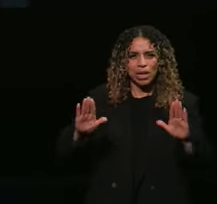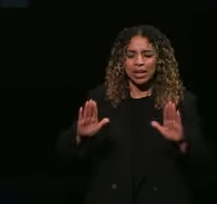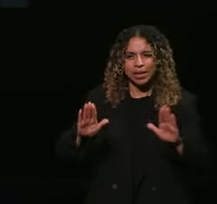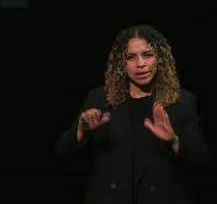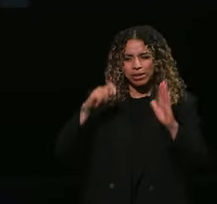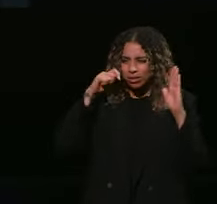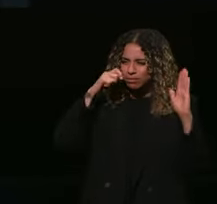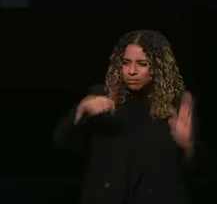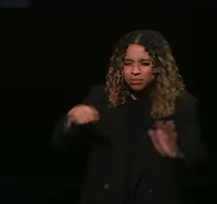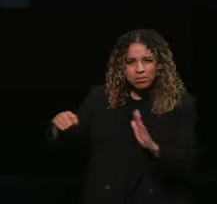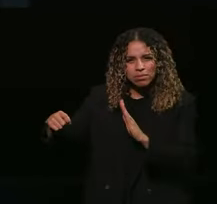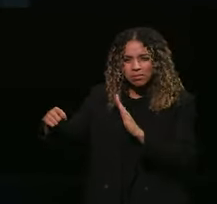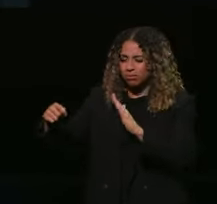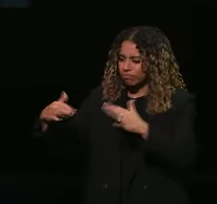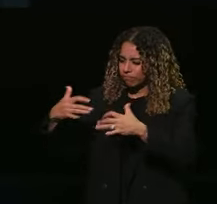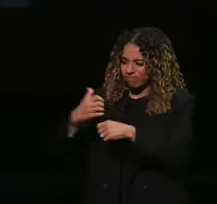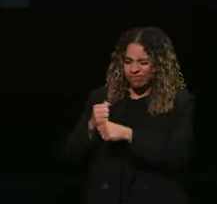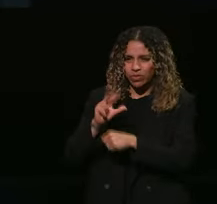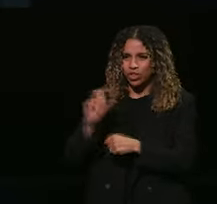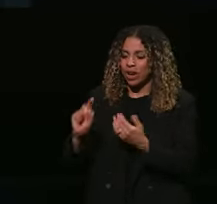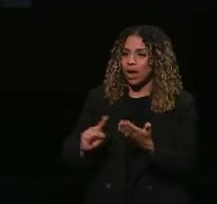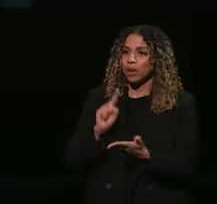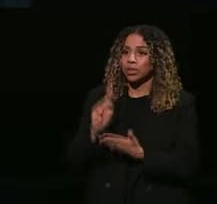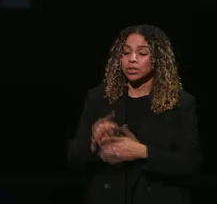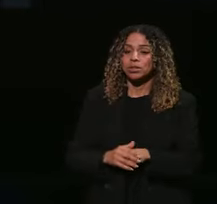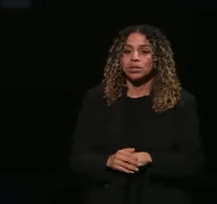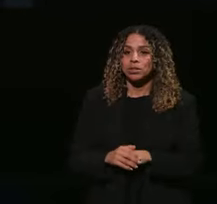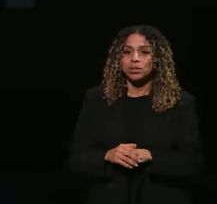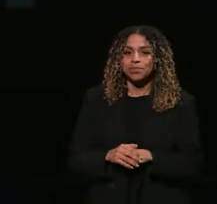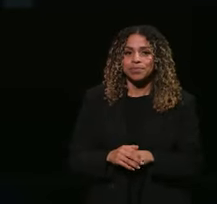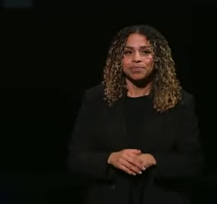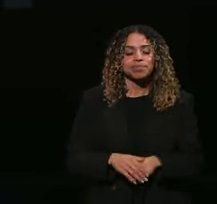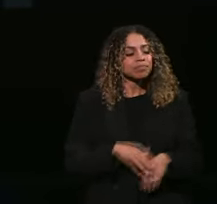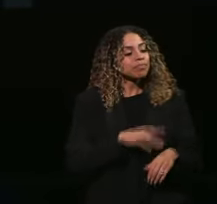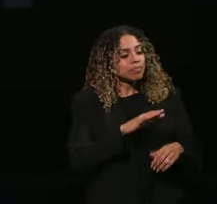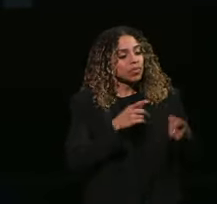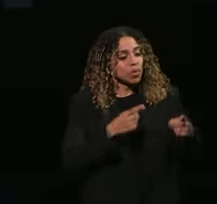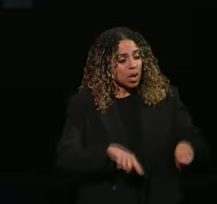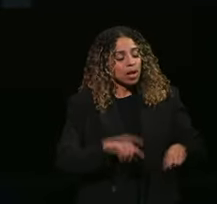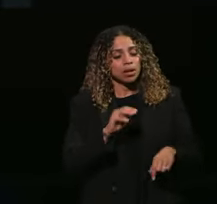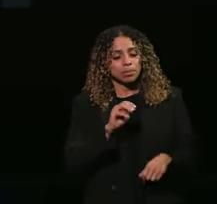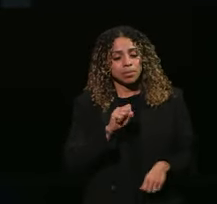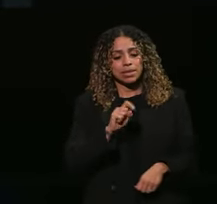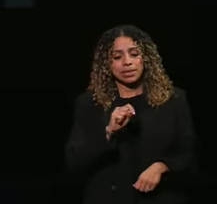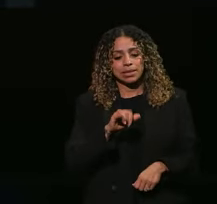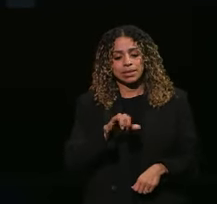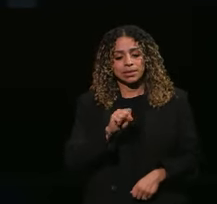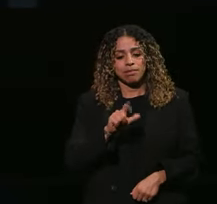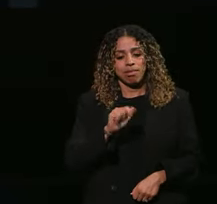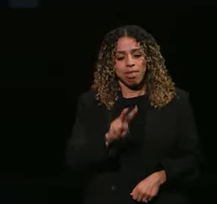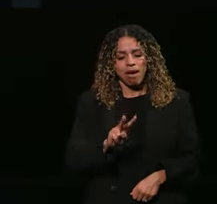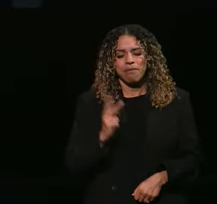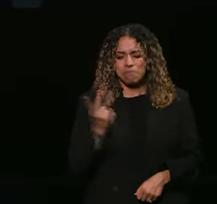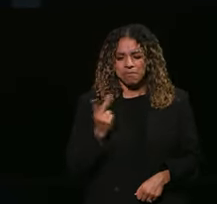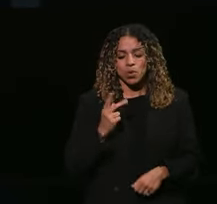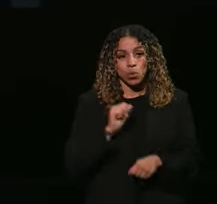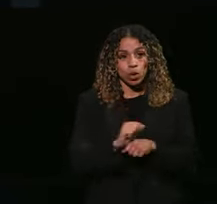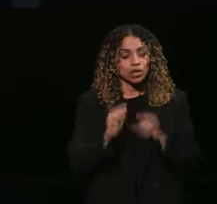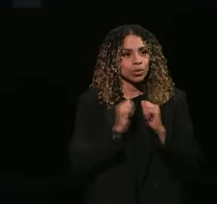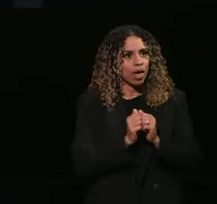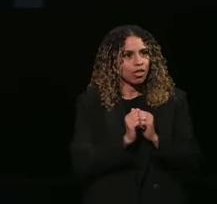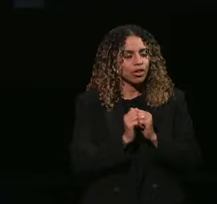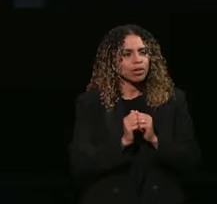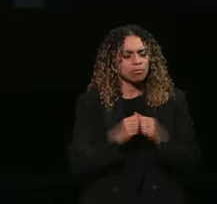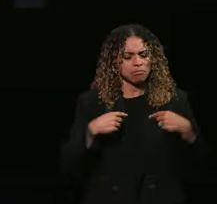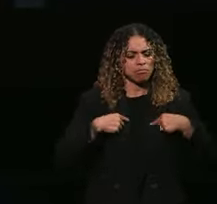we, when Mstislav and I started working together, the footage was making its way to where I'm based in Boston